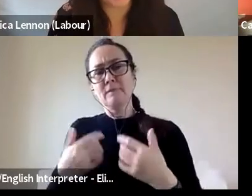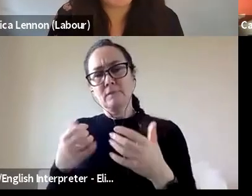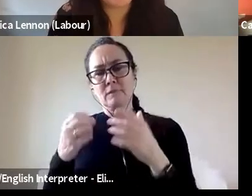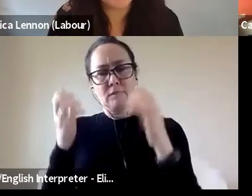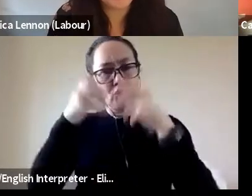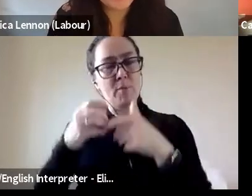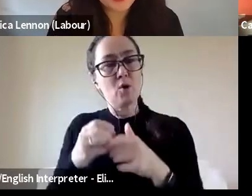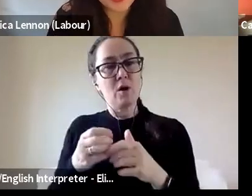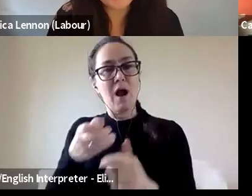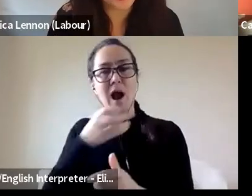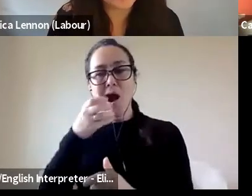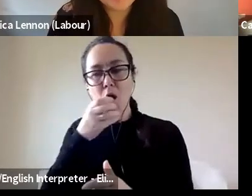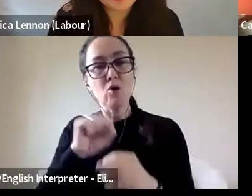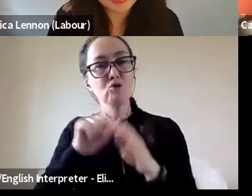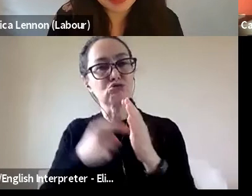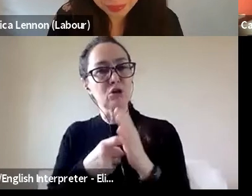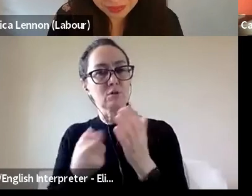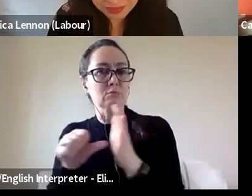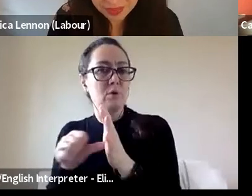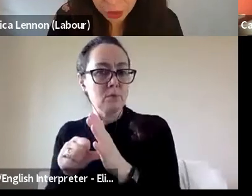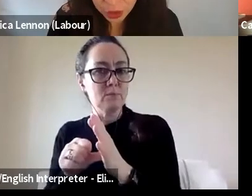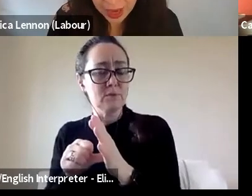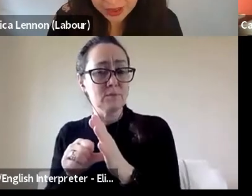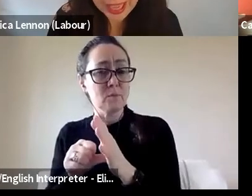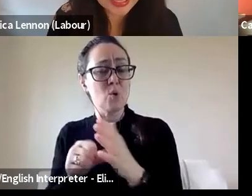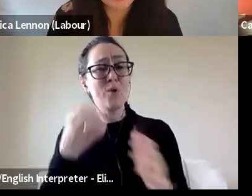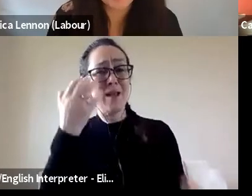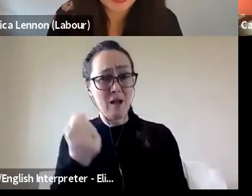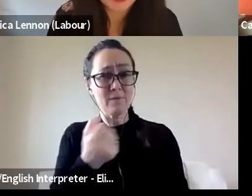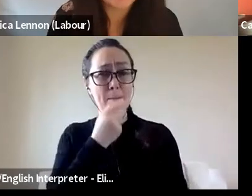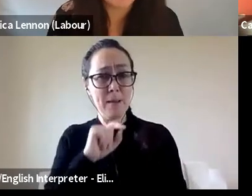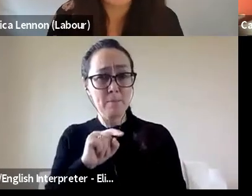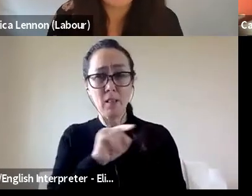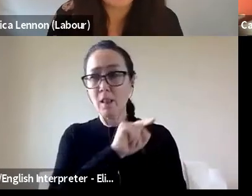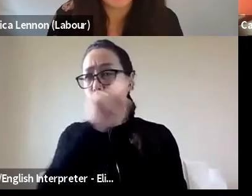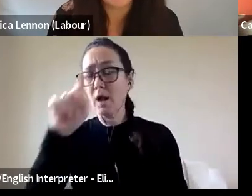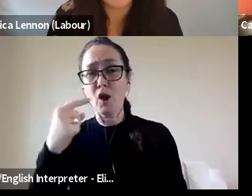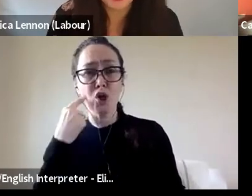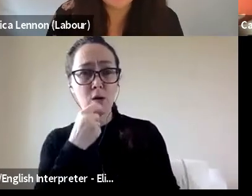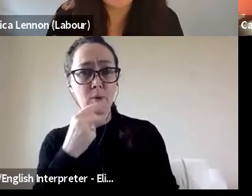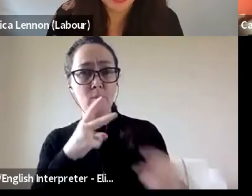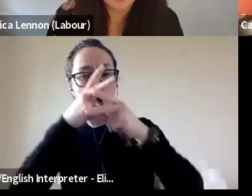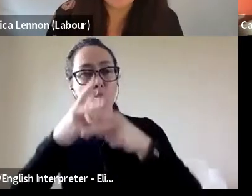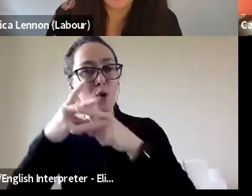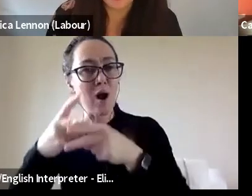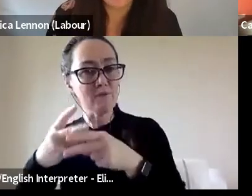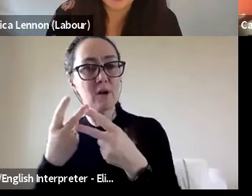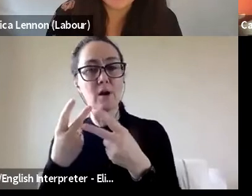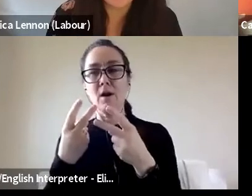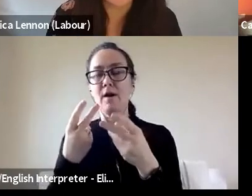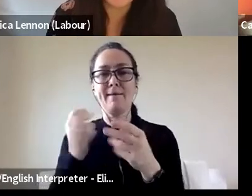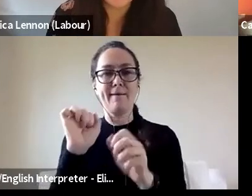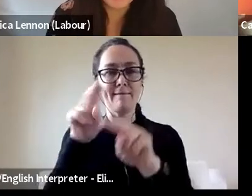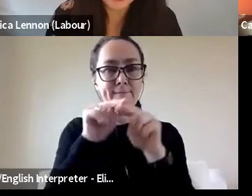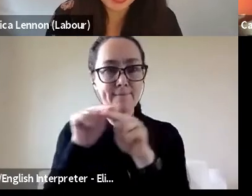thousands of young people in Scotland today who are caring for parents and family members who have alcohol